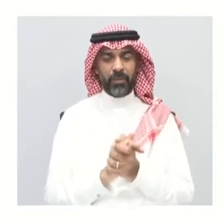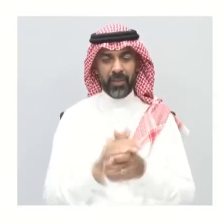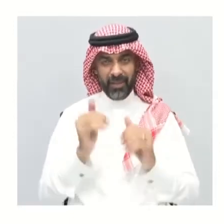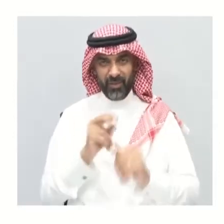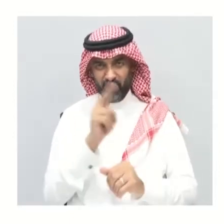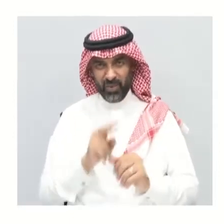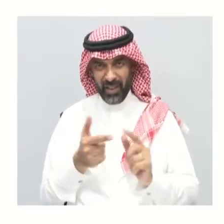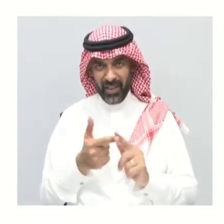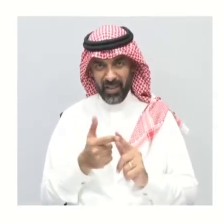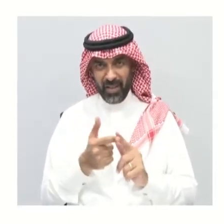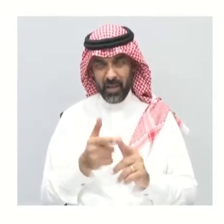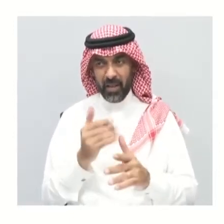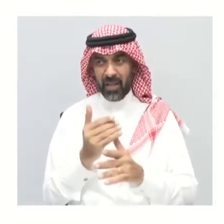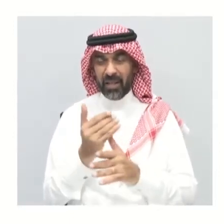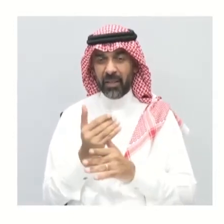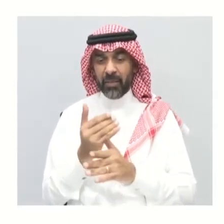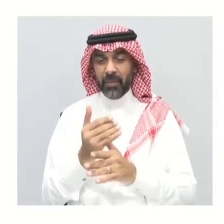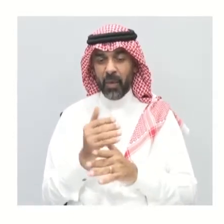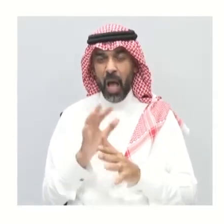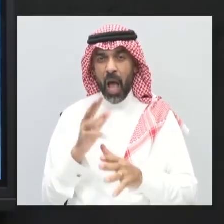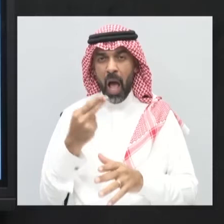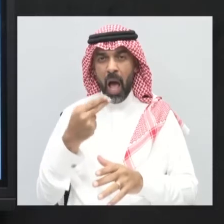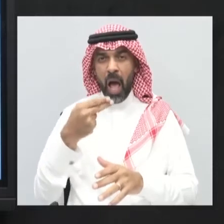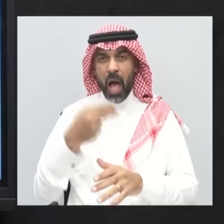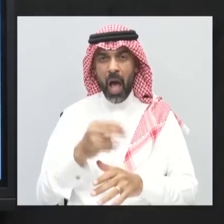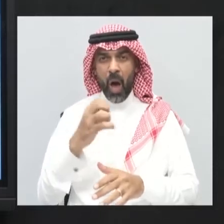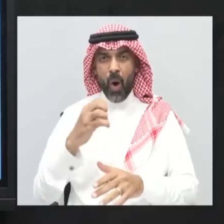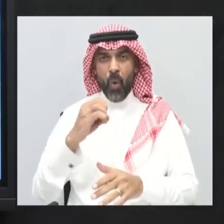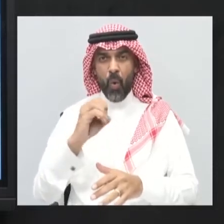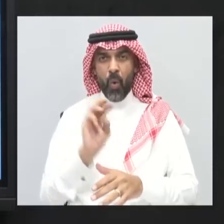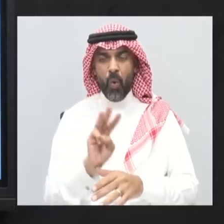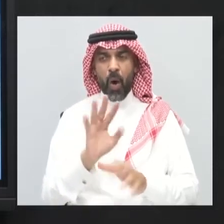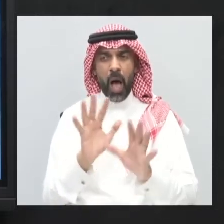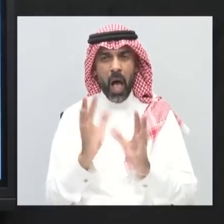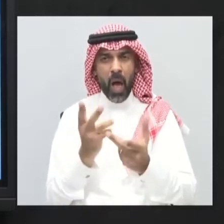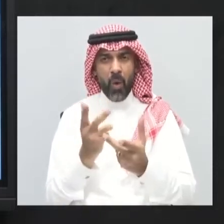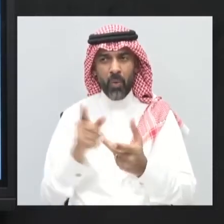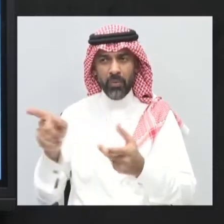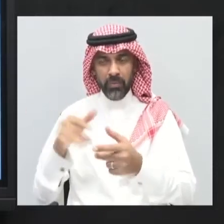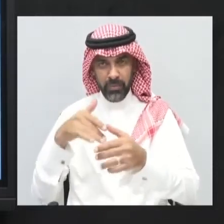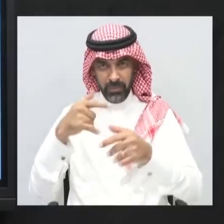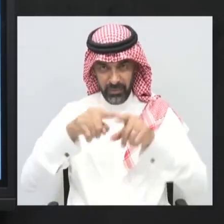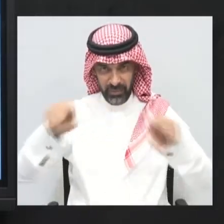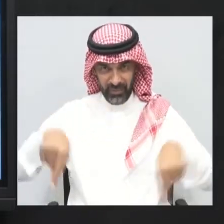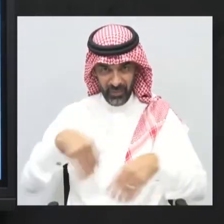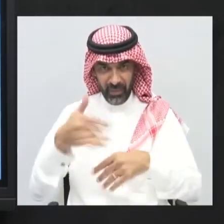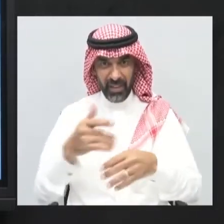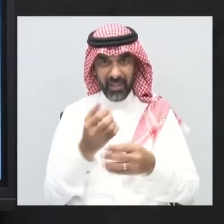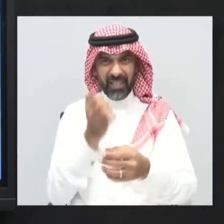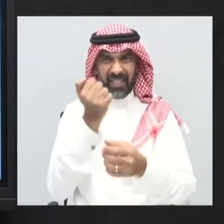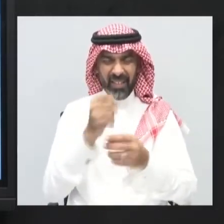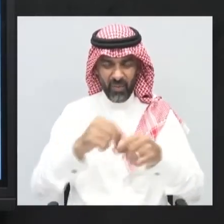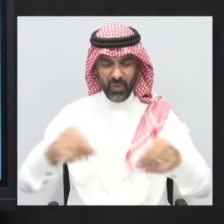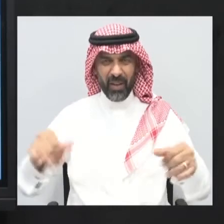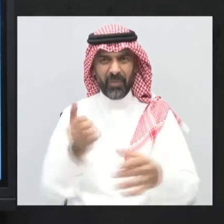the yard become muddy? What does muddy mean? Now let's listen to the audio again and then answer the questions.